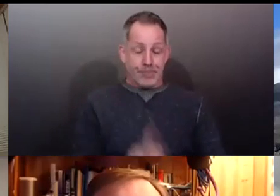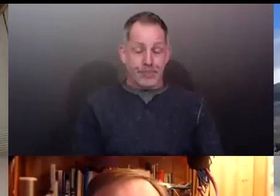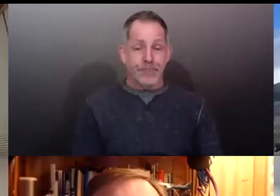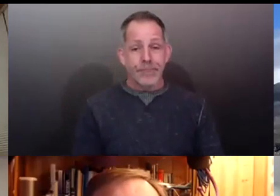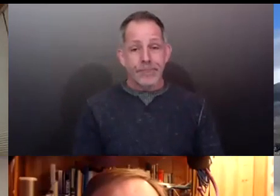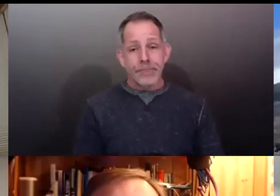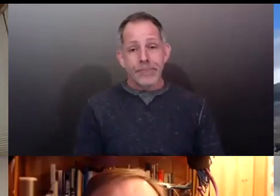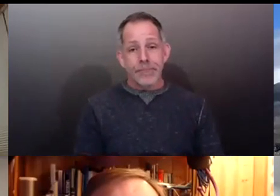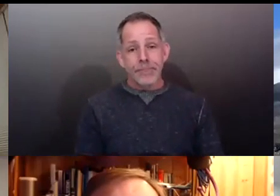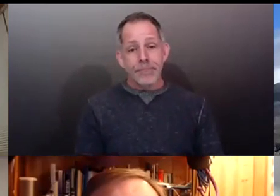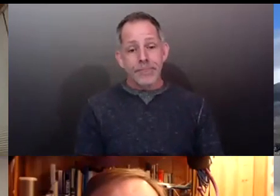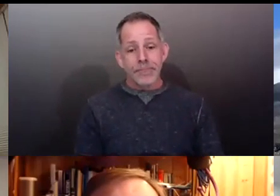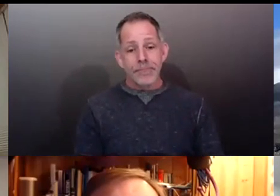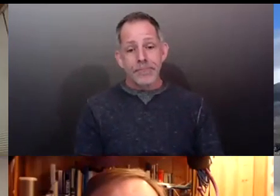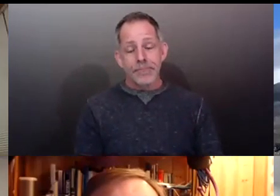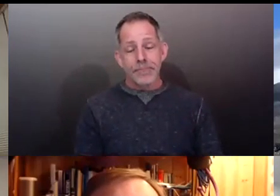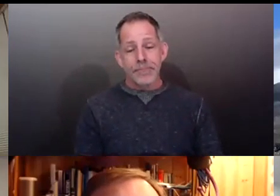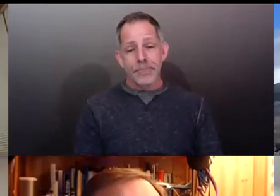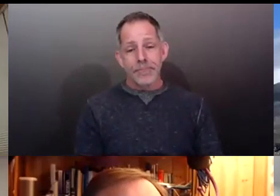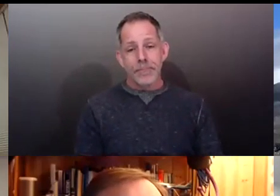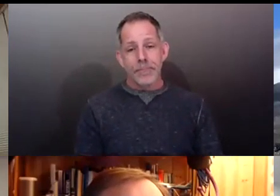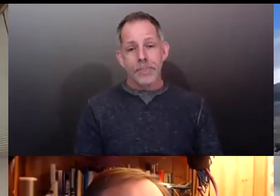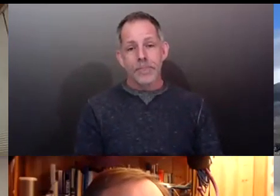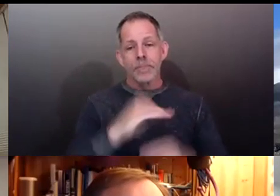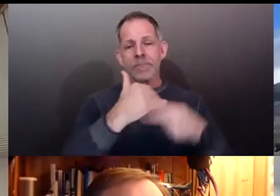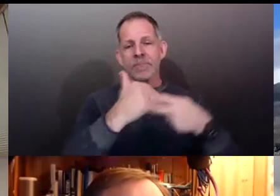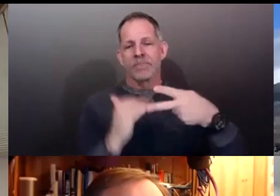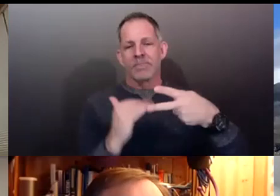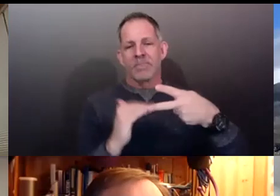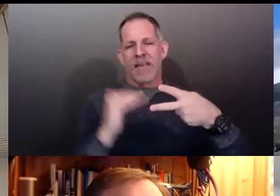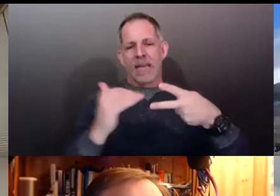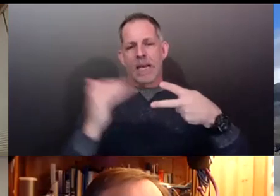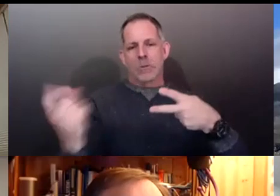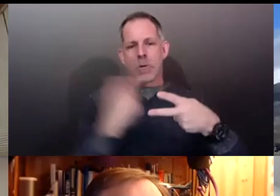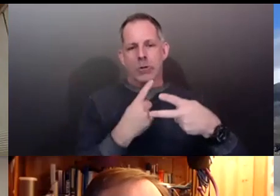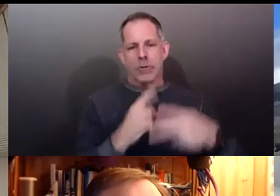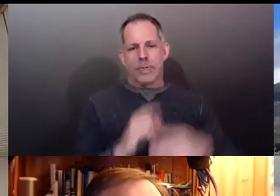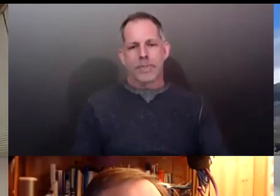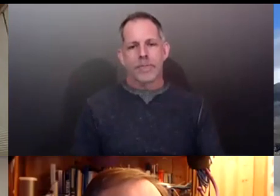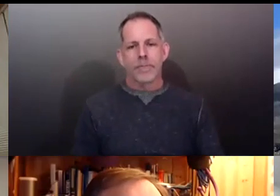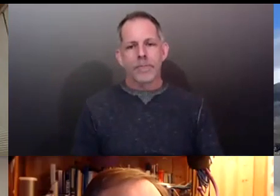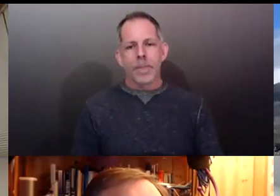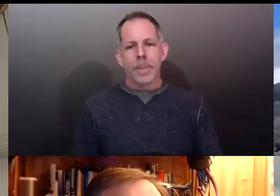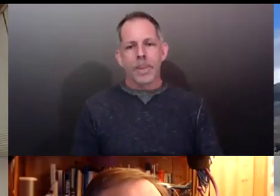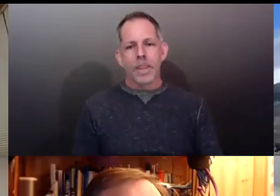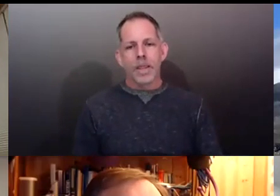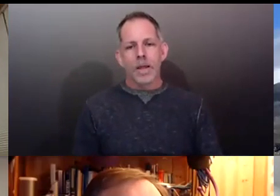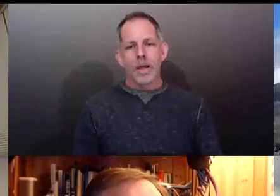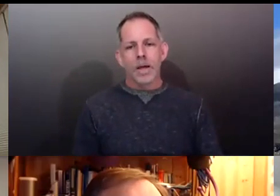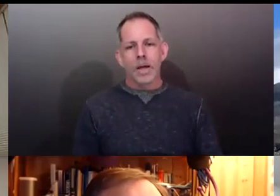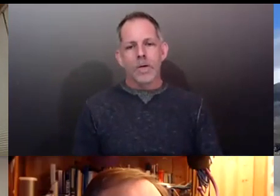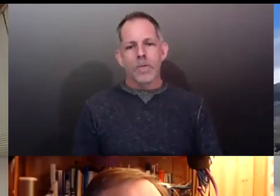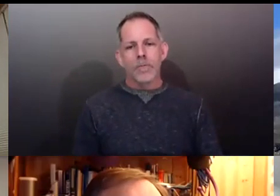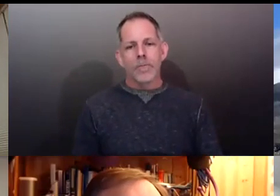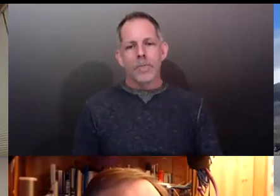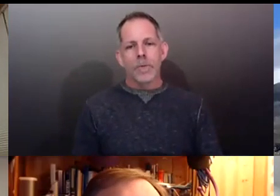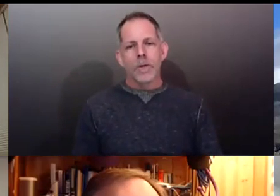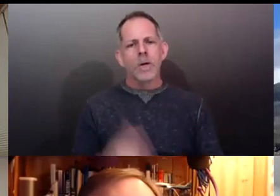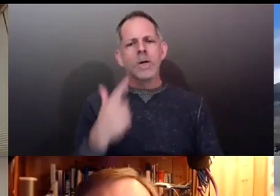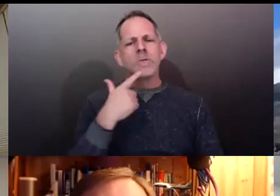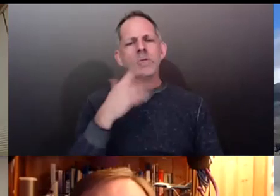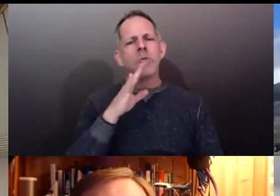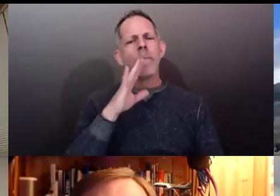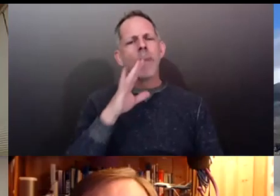The next question we received was, you've talked a little bit about it today, but when can people expect Snohomish County to get back to